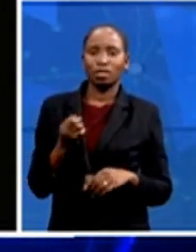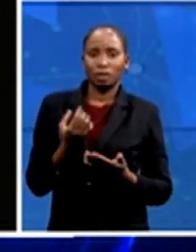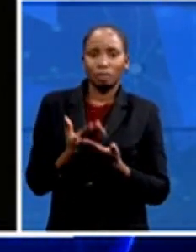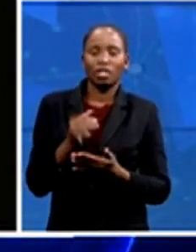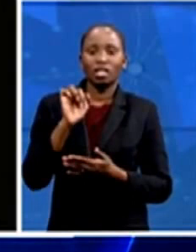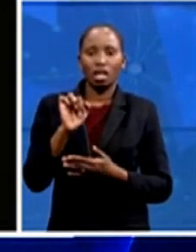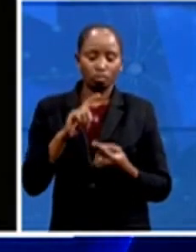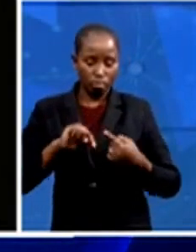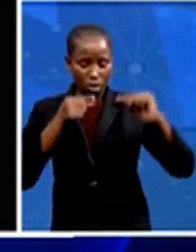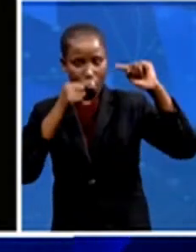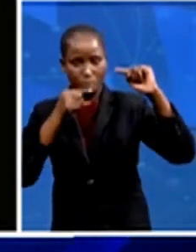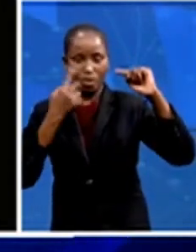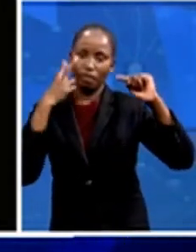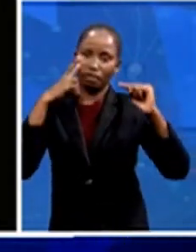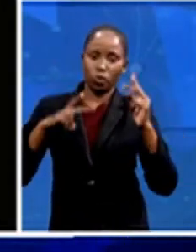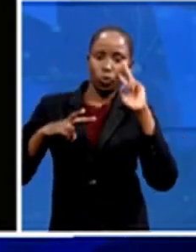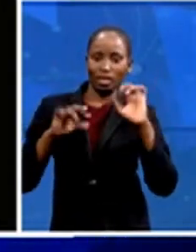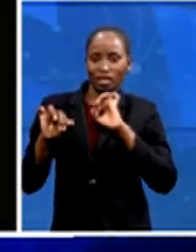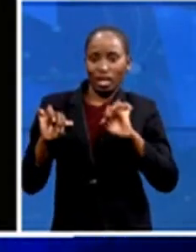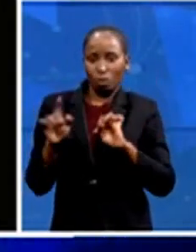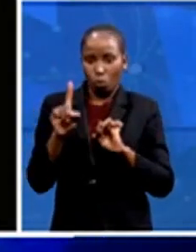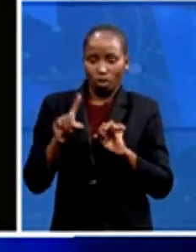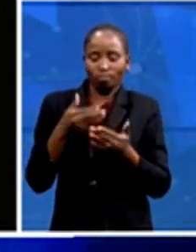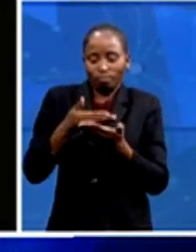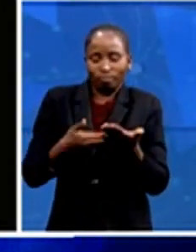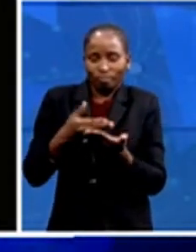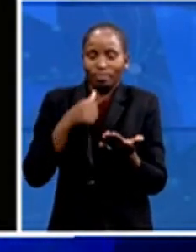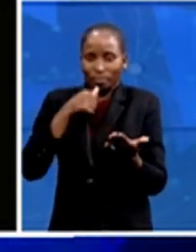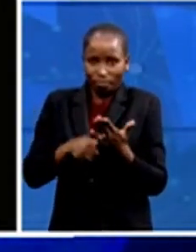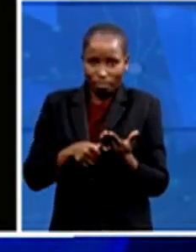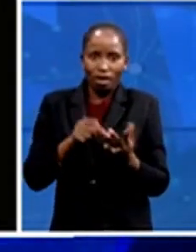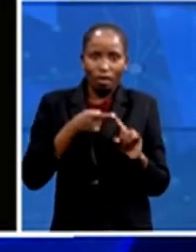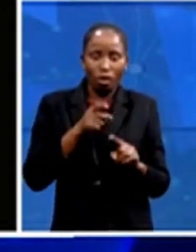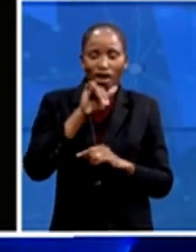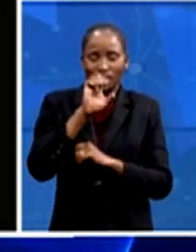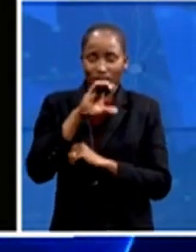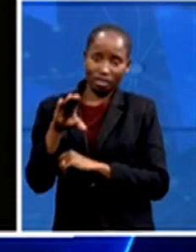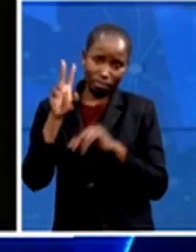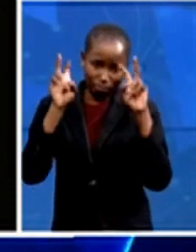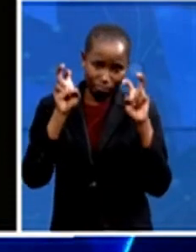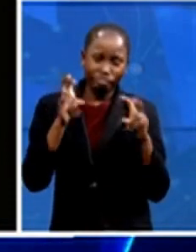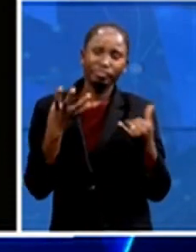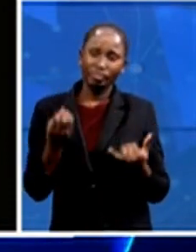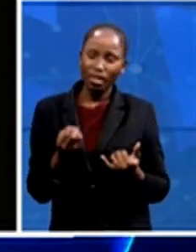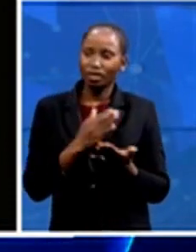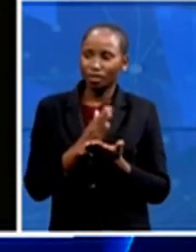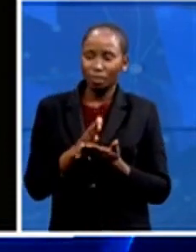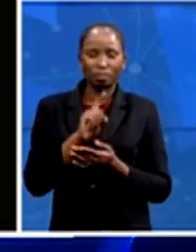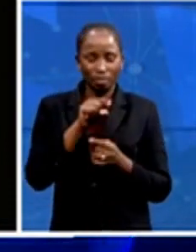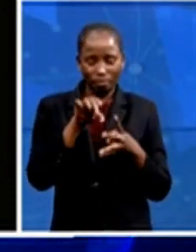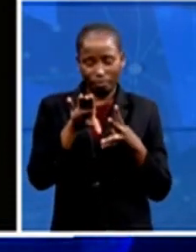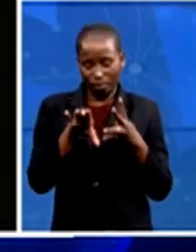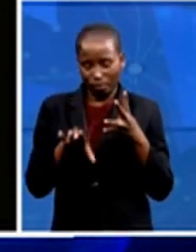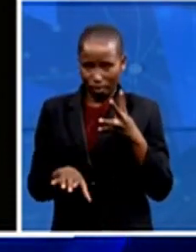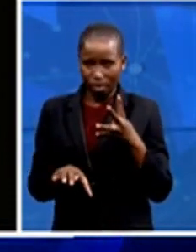there of the IEC. So, I mean, just, having all these factors, into play, it isn't really an easy one.